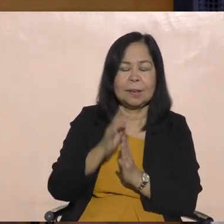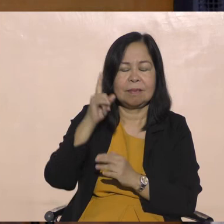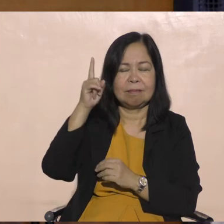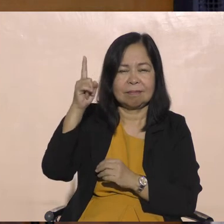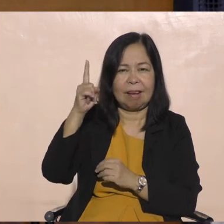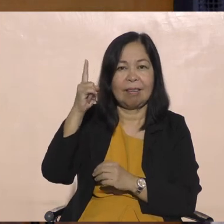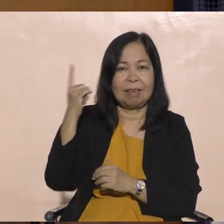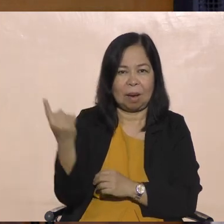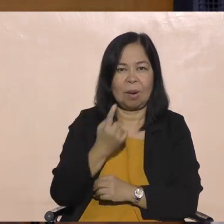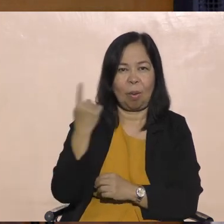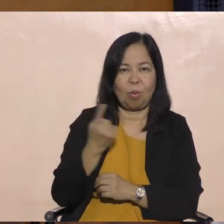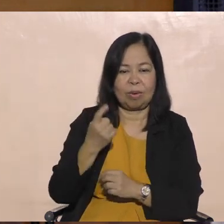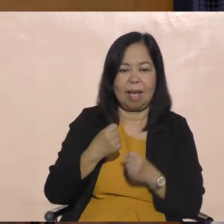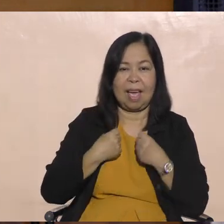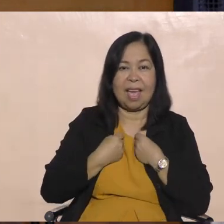ang may